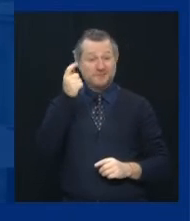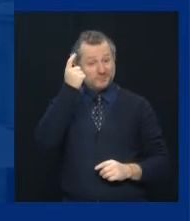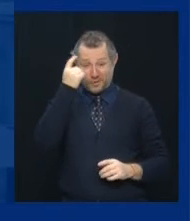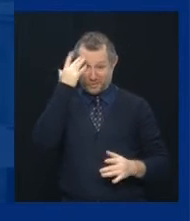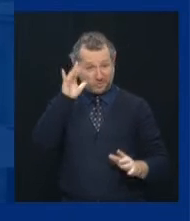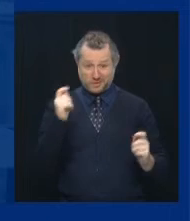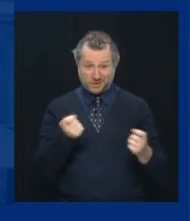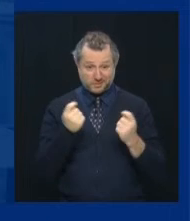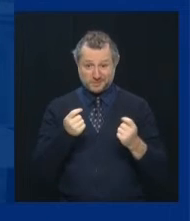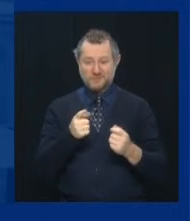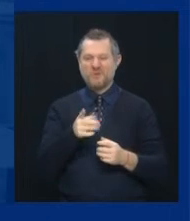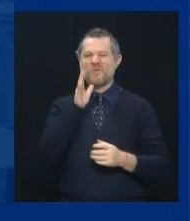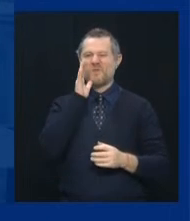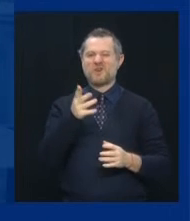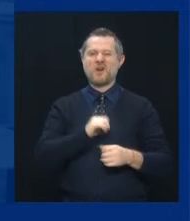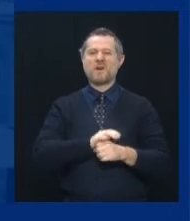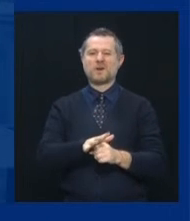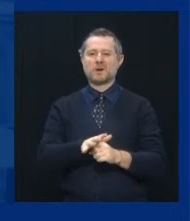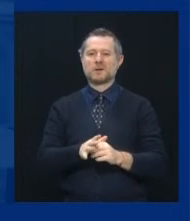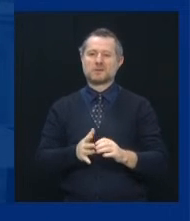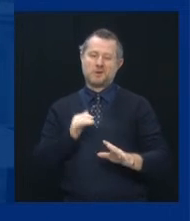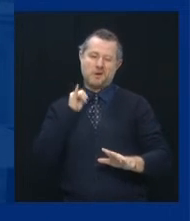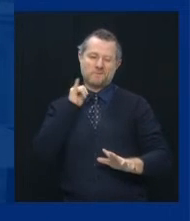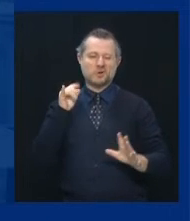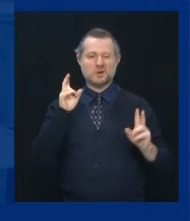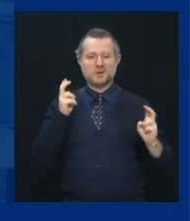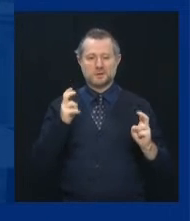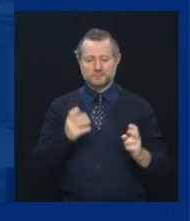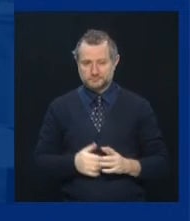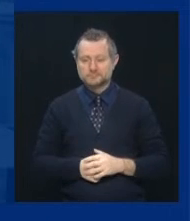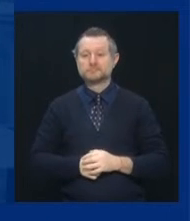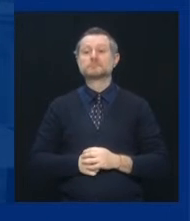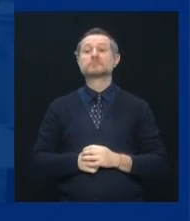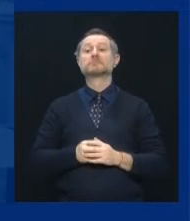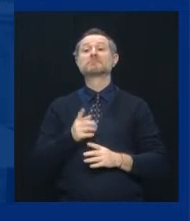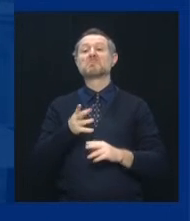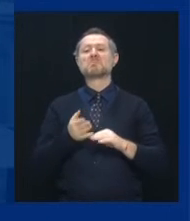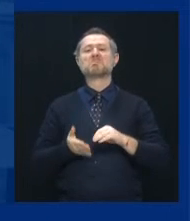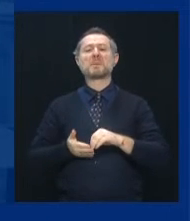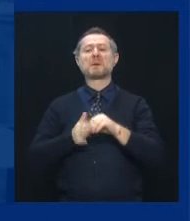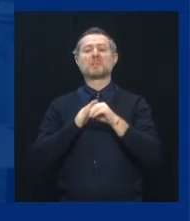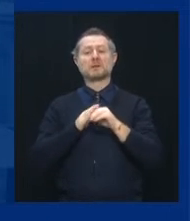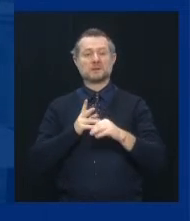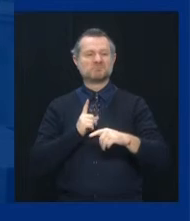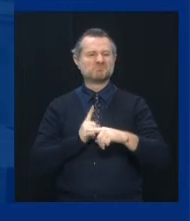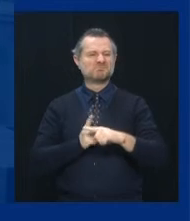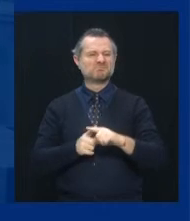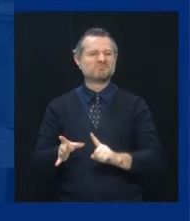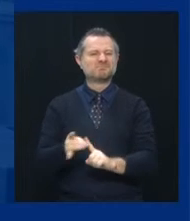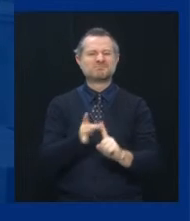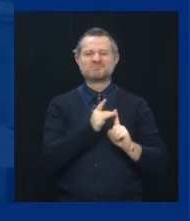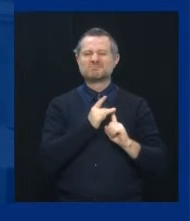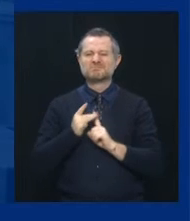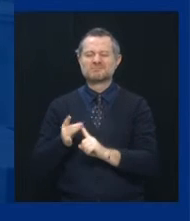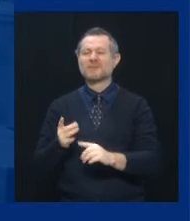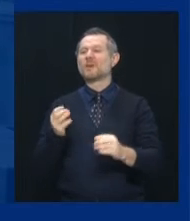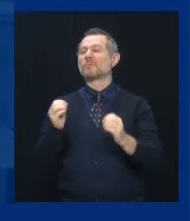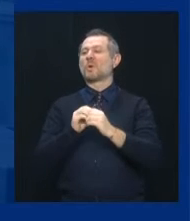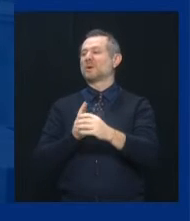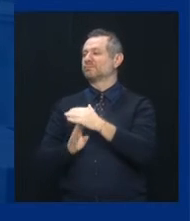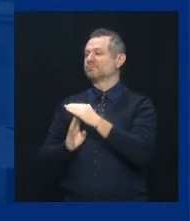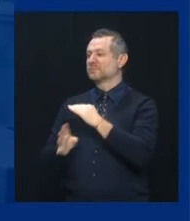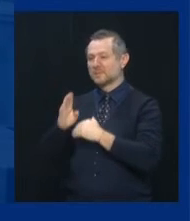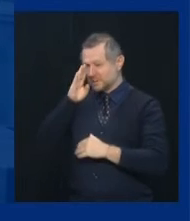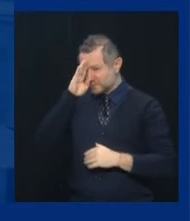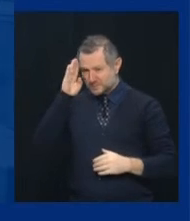COVID hangover is increasing infection rate, increasing positivity rate, increasing hospitalization rate. And that's what we're seeing.